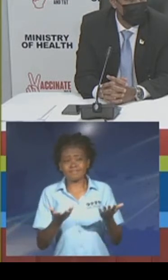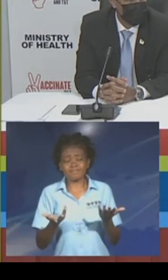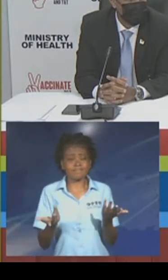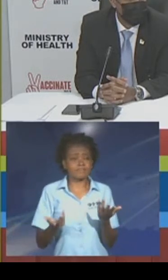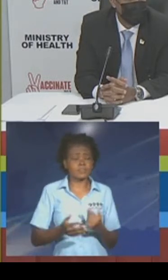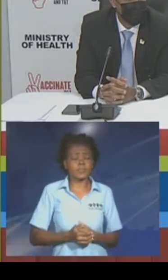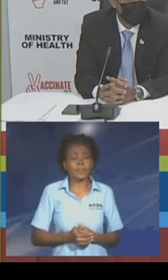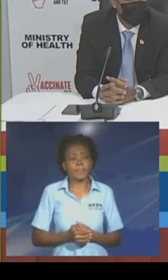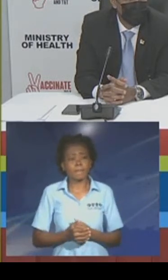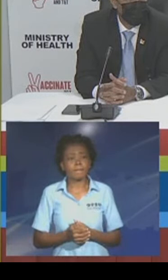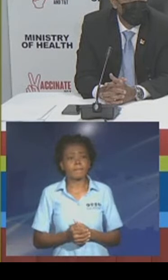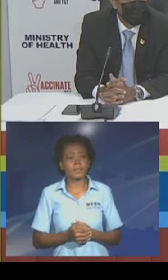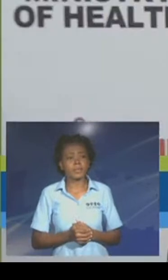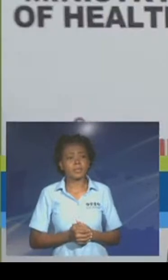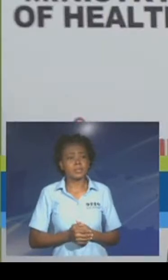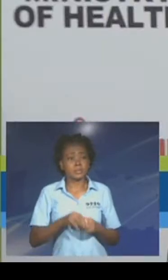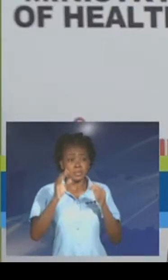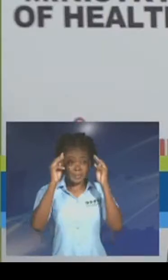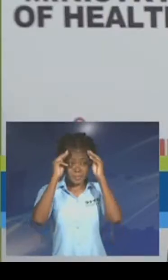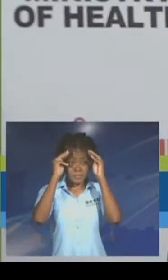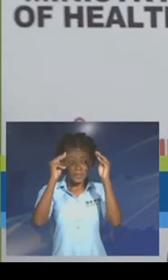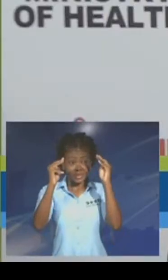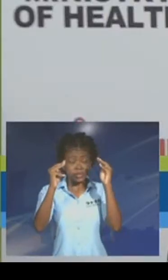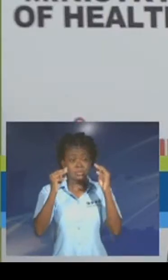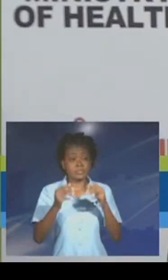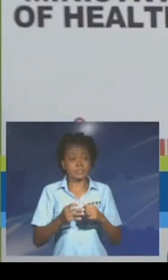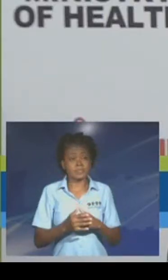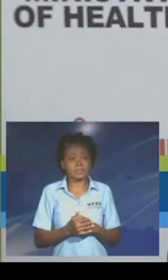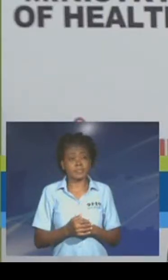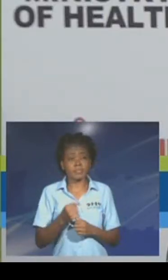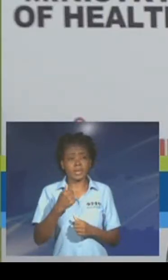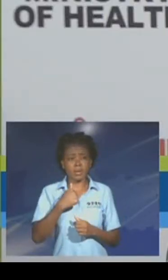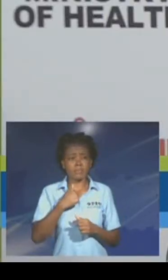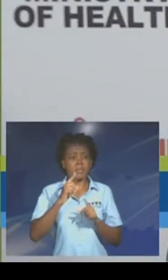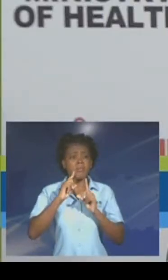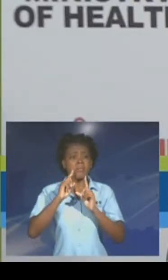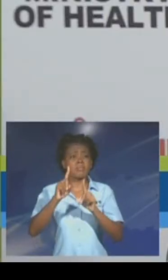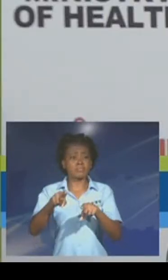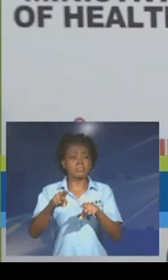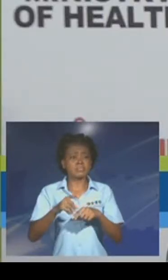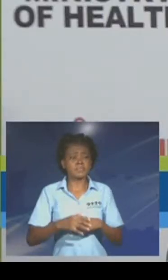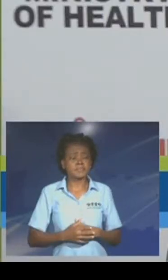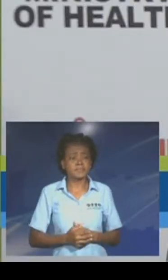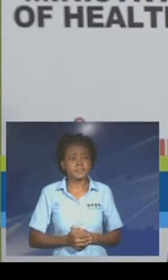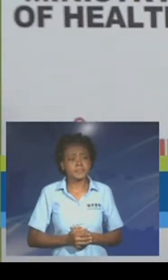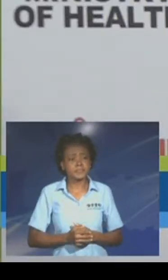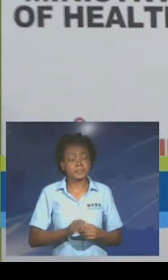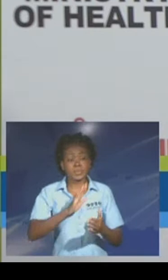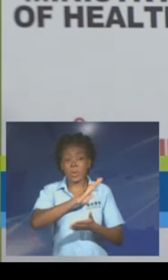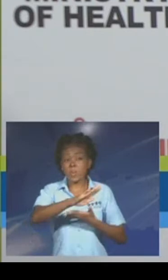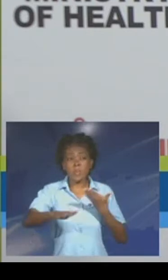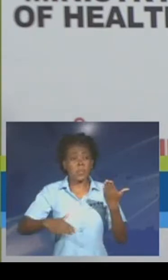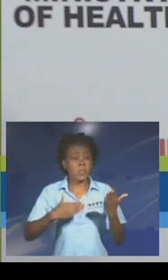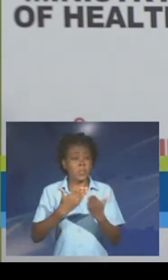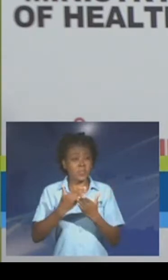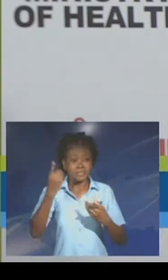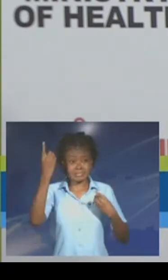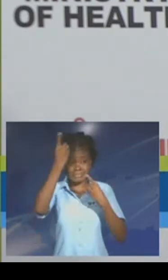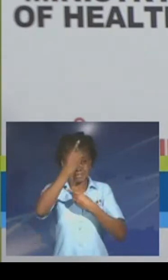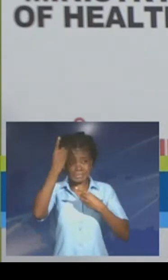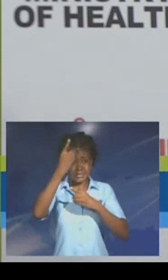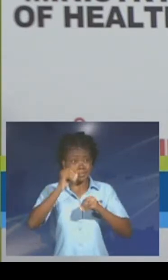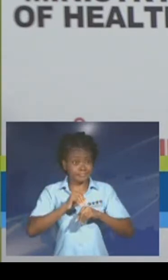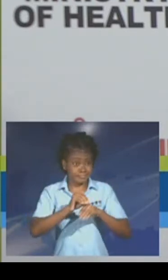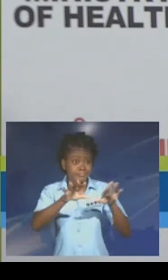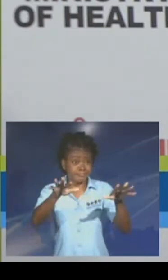so Rashad, I will enter into the fray here. As with all transmissible diseases, and let me just go back